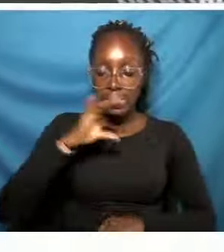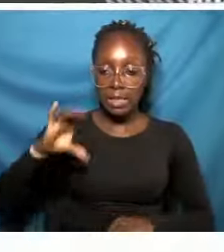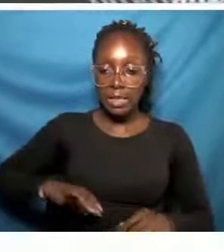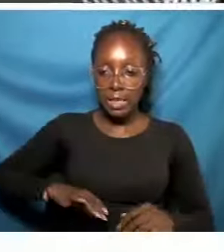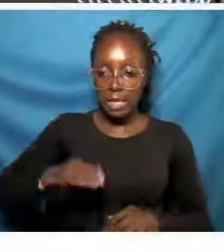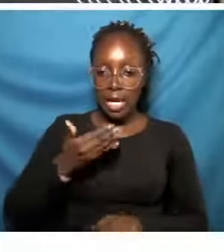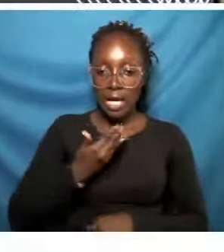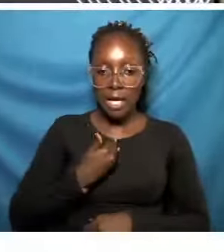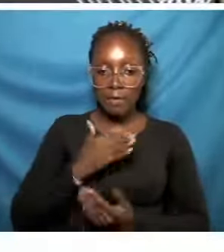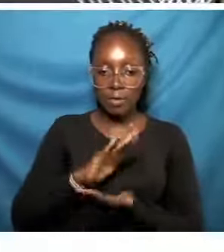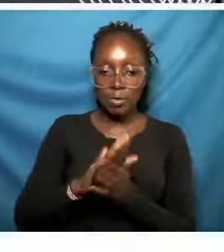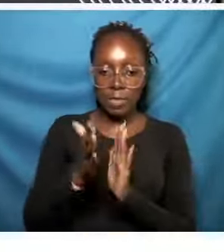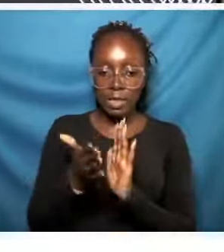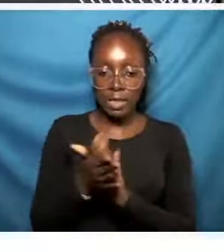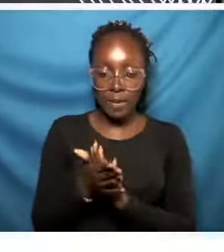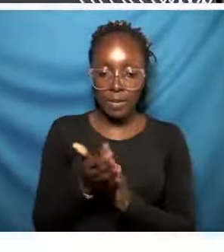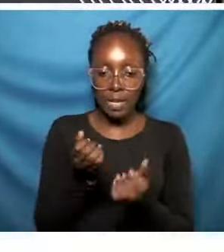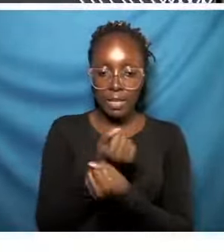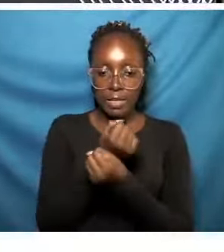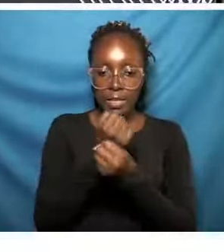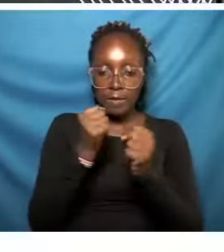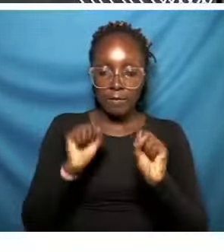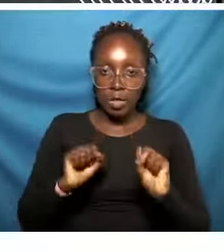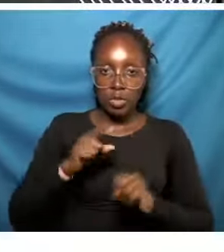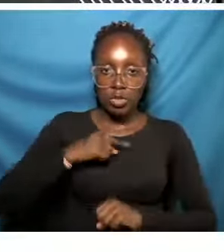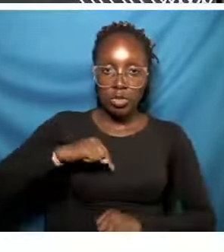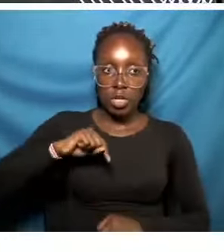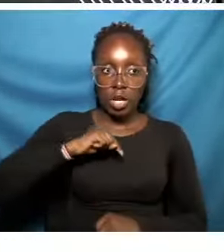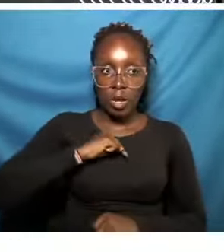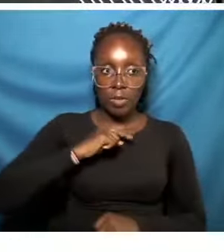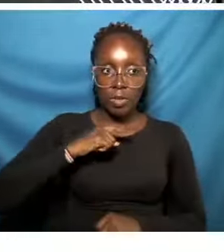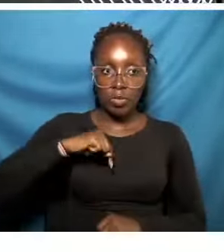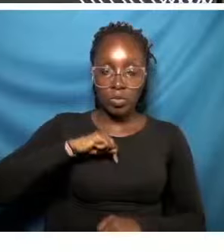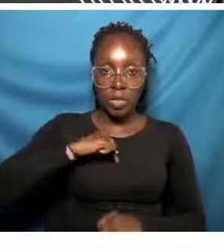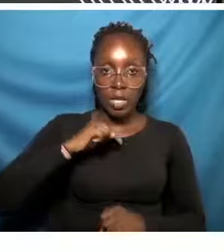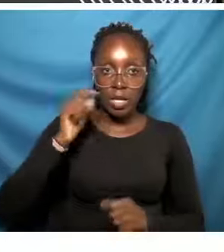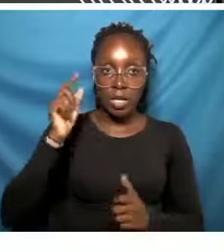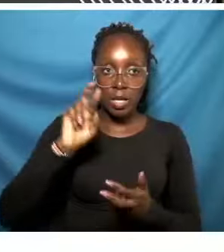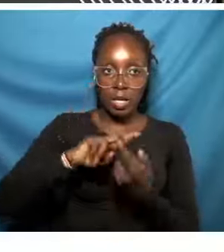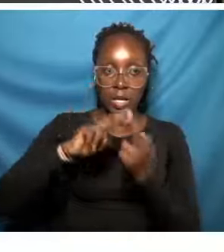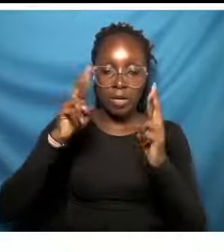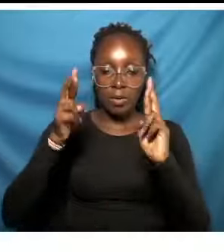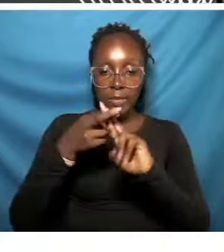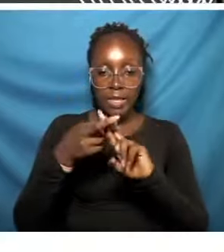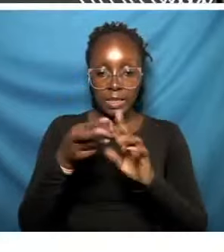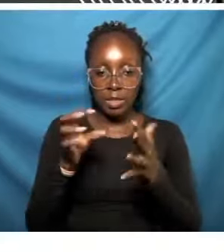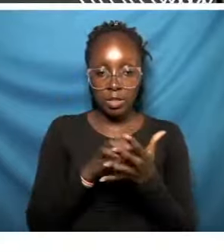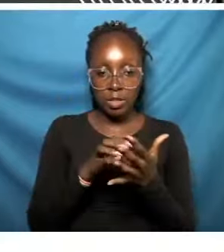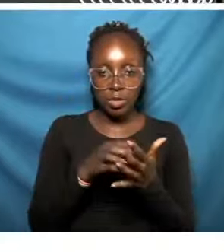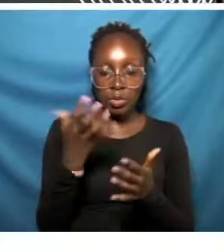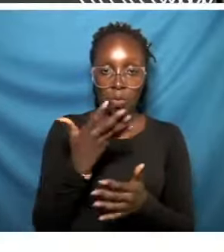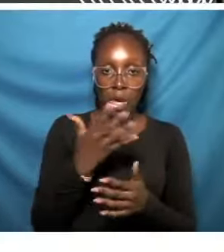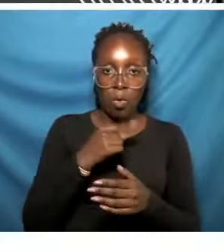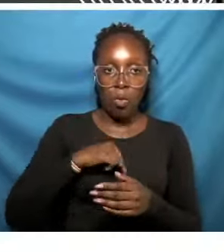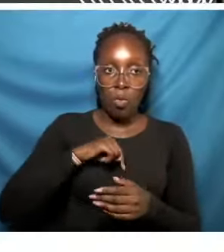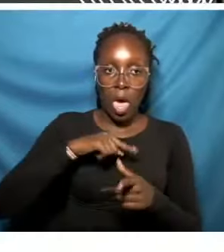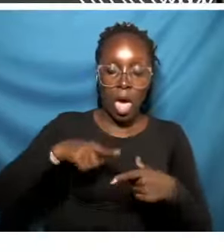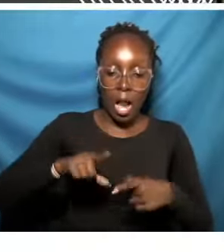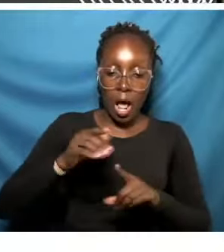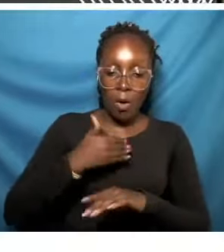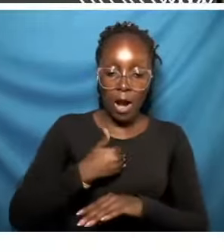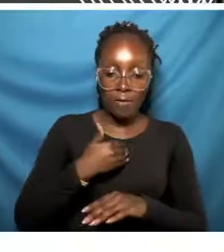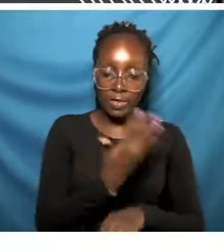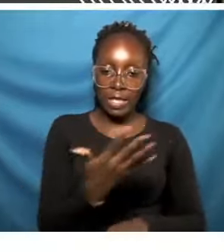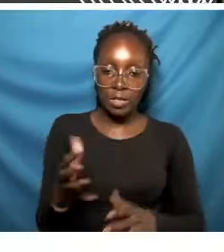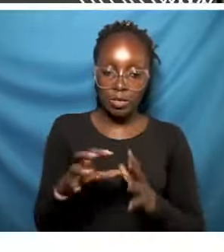be our object of salvation. We repent in instances where we have allowed the things of this world